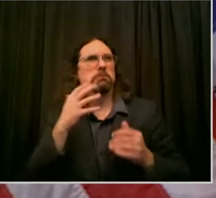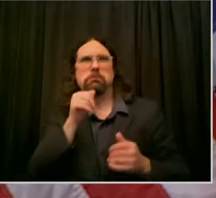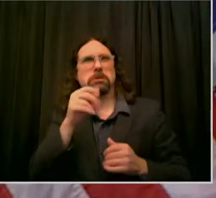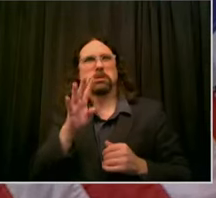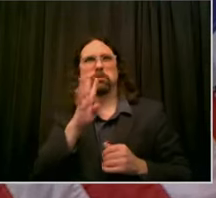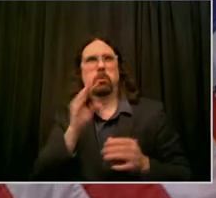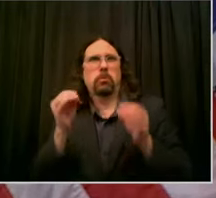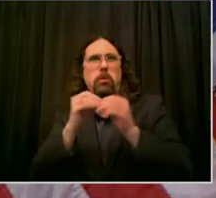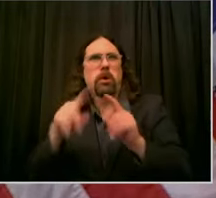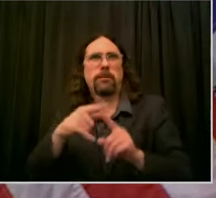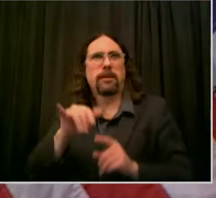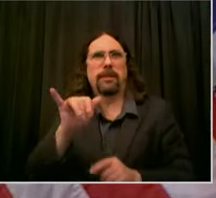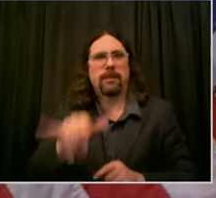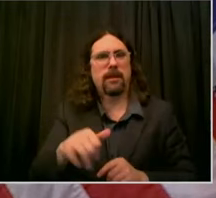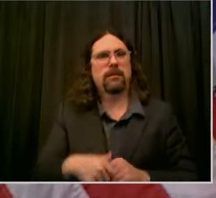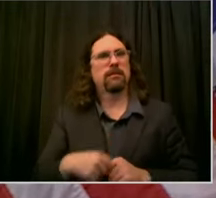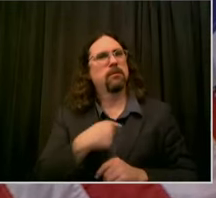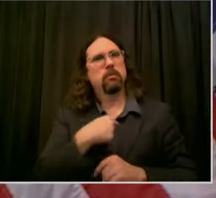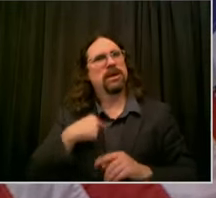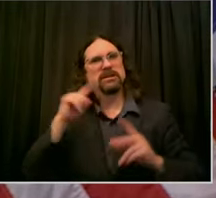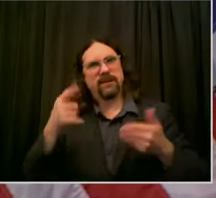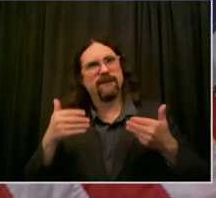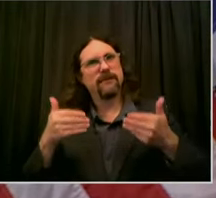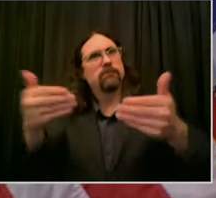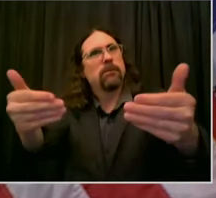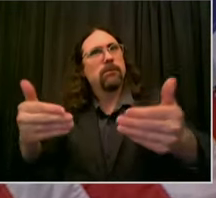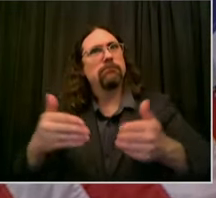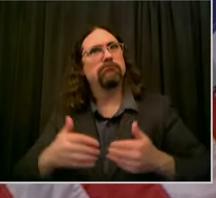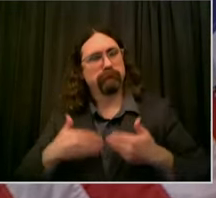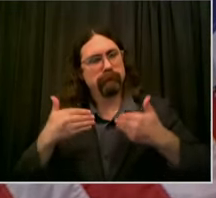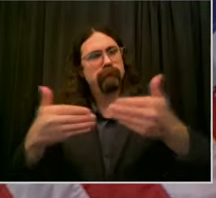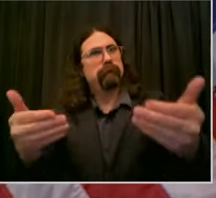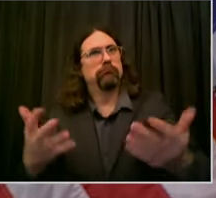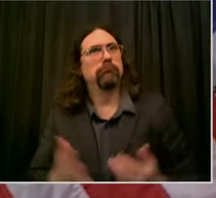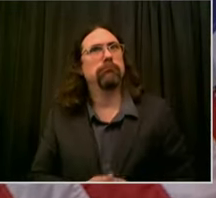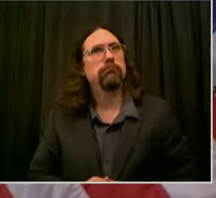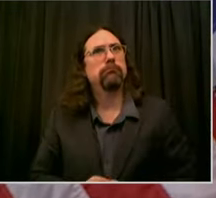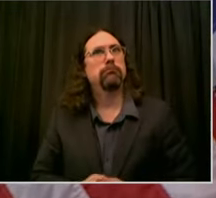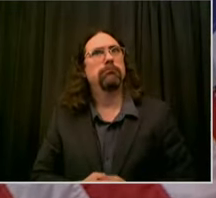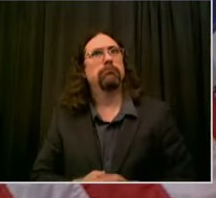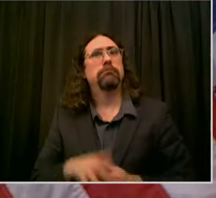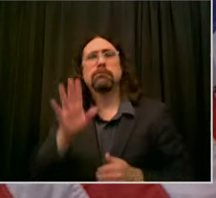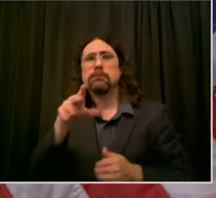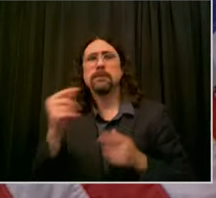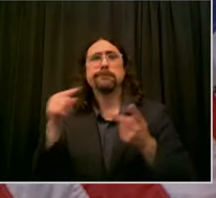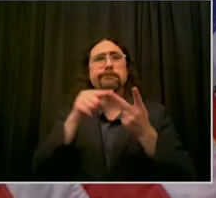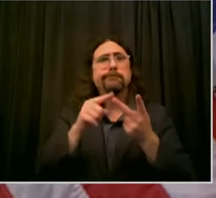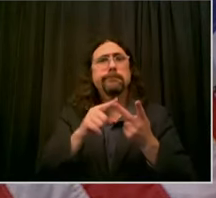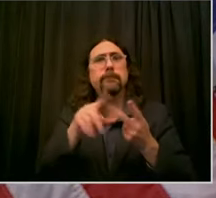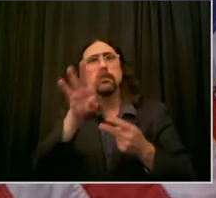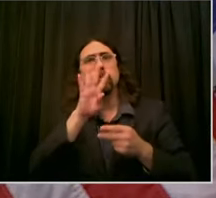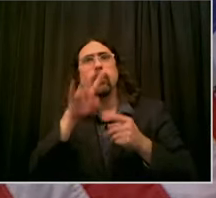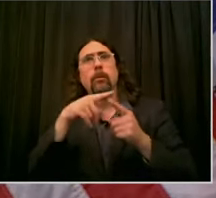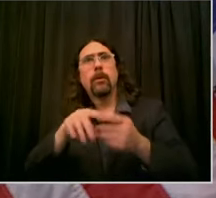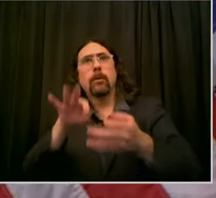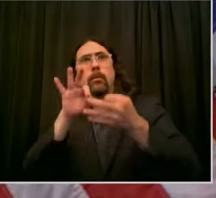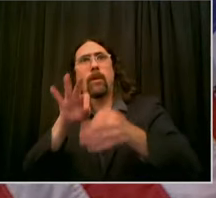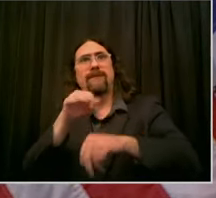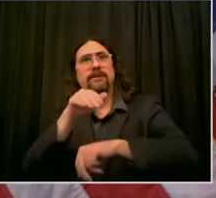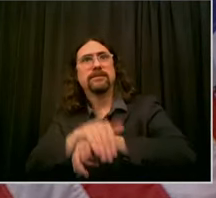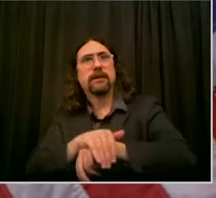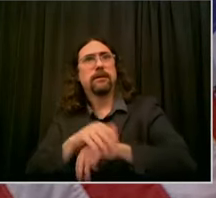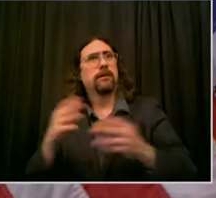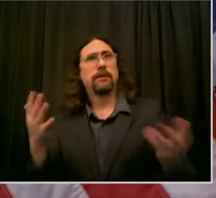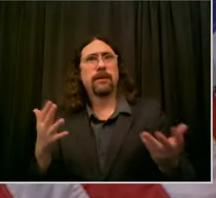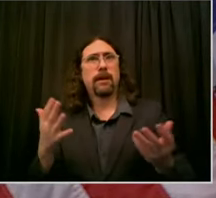On the question of what would constitute a good night, the night I want, of course, is where there's not a single act of crime of any kind